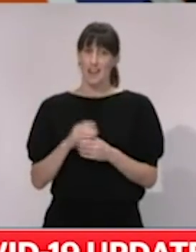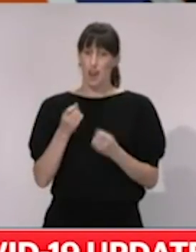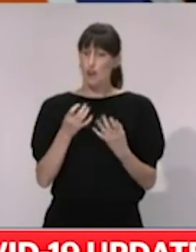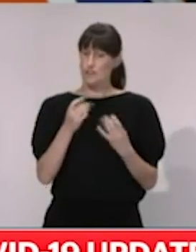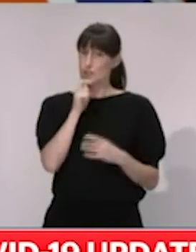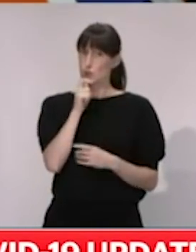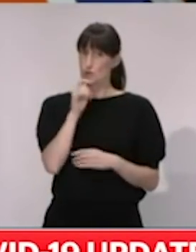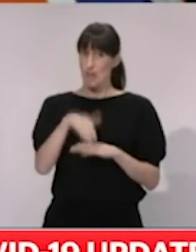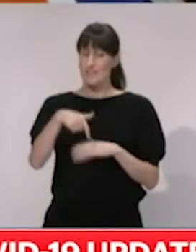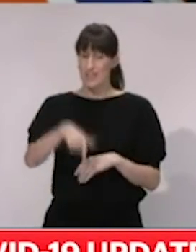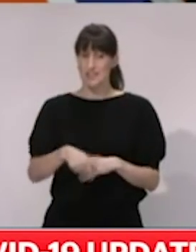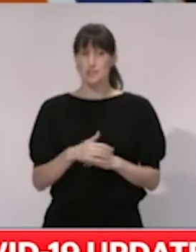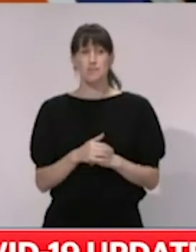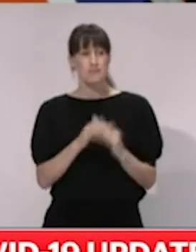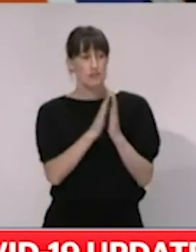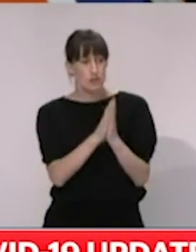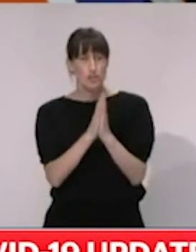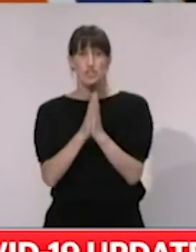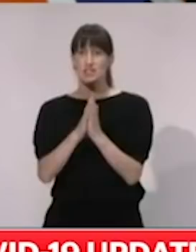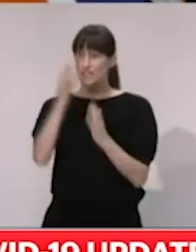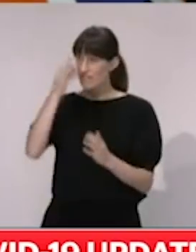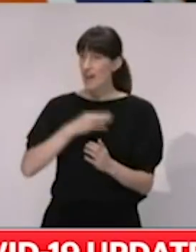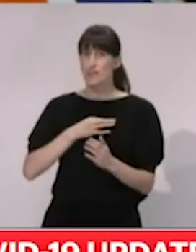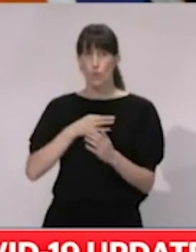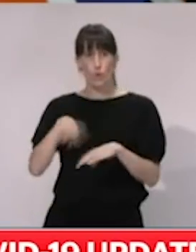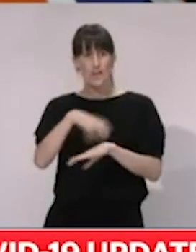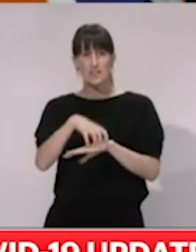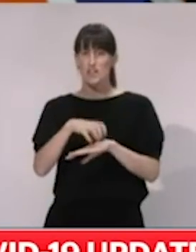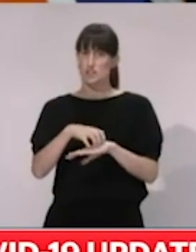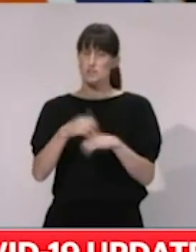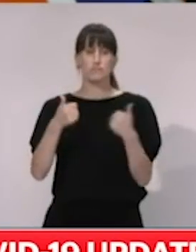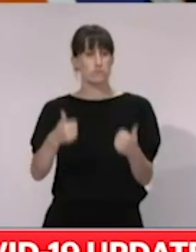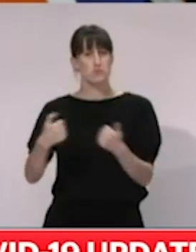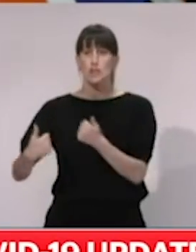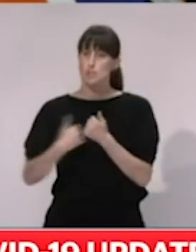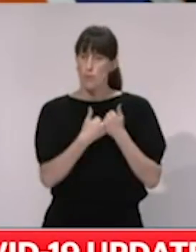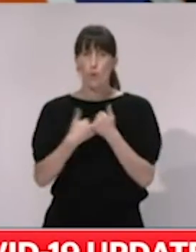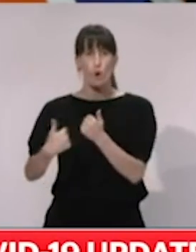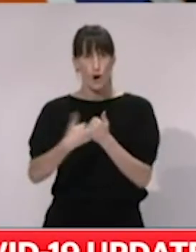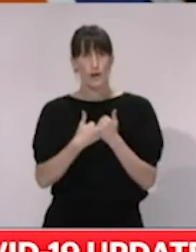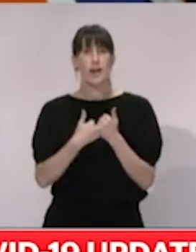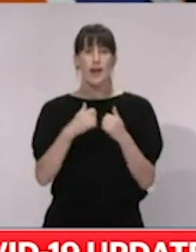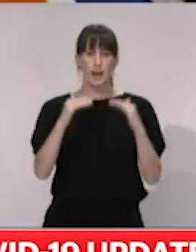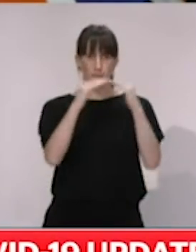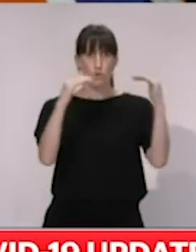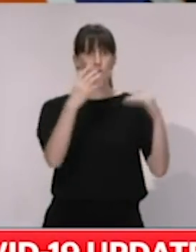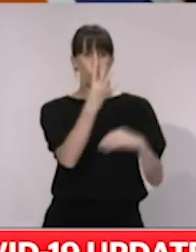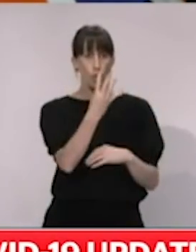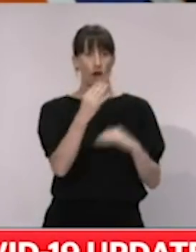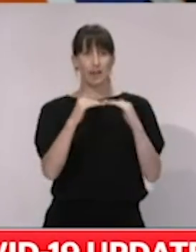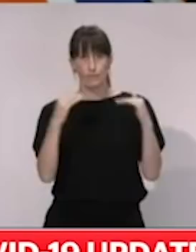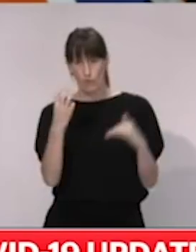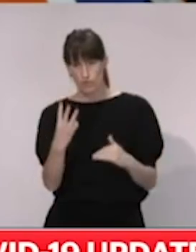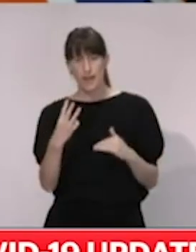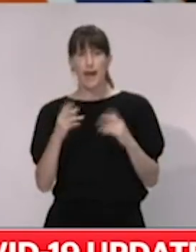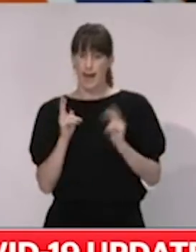churches and other faith-based organisations right through levels 4 and 3 and into alert level 2 across the